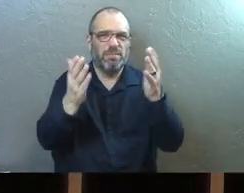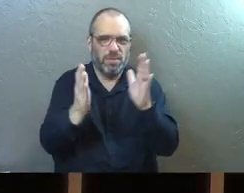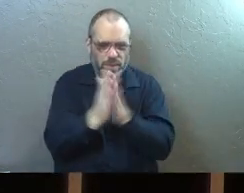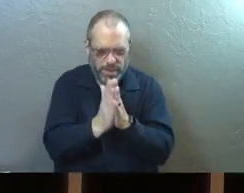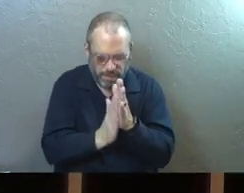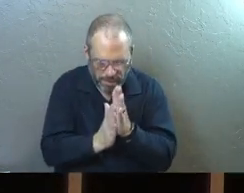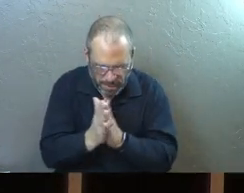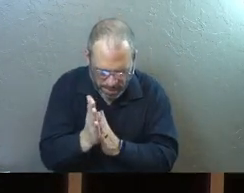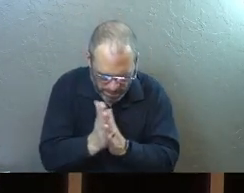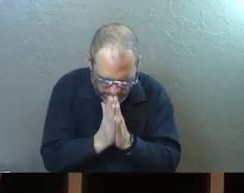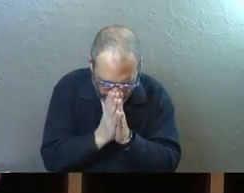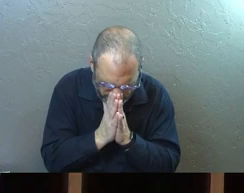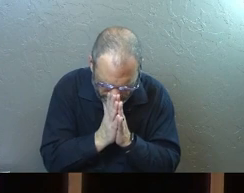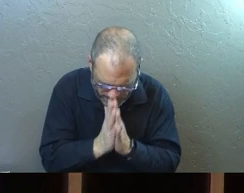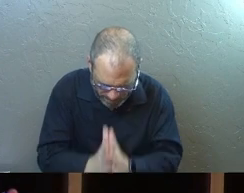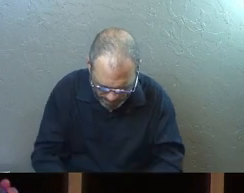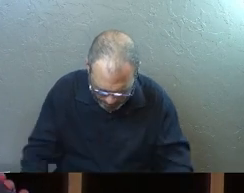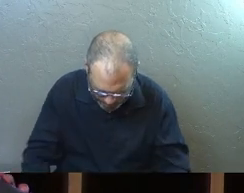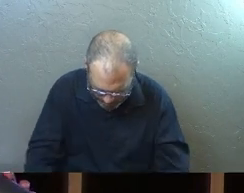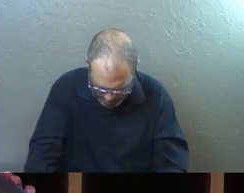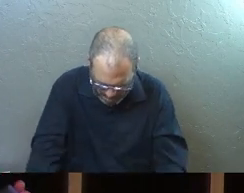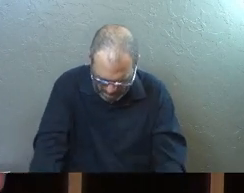pray.